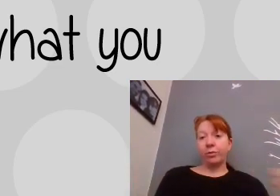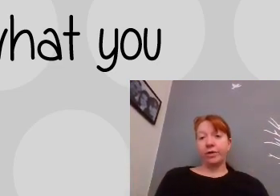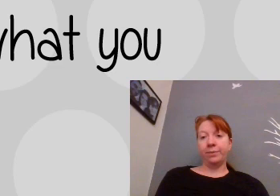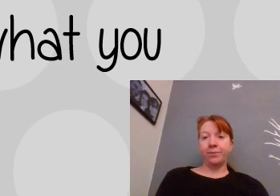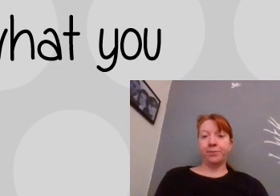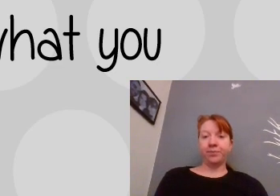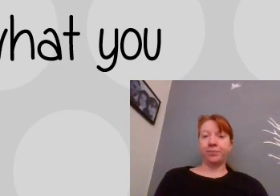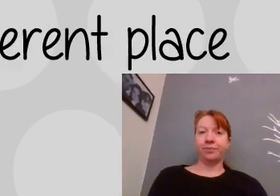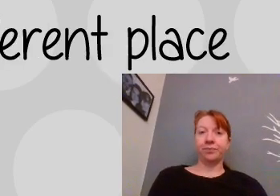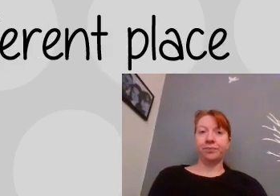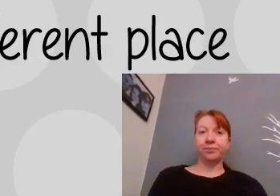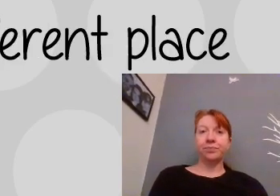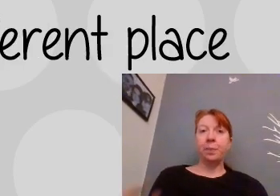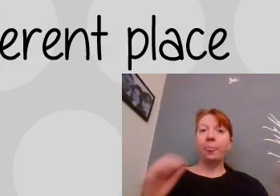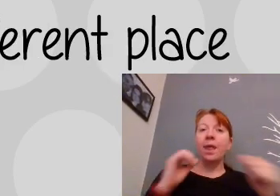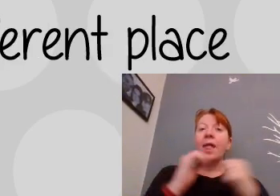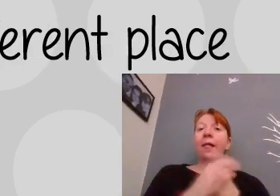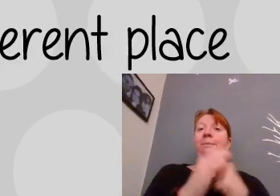for everybody.